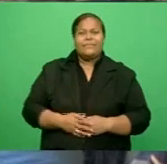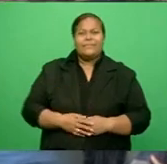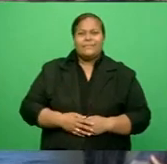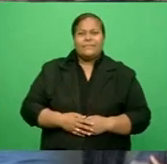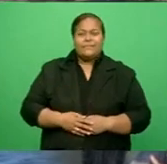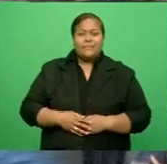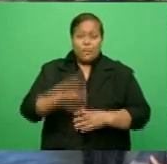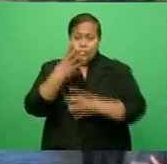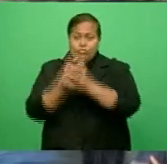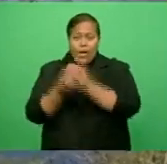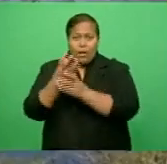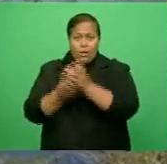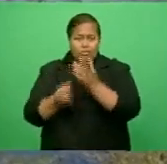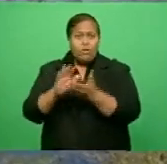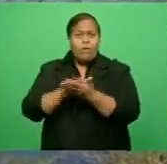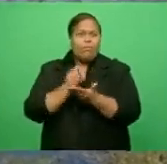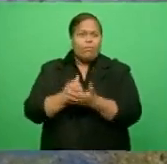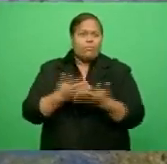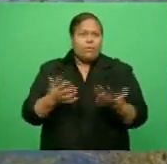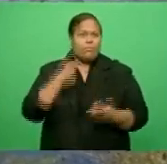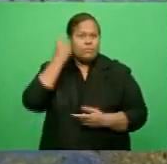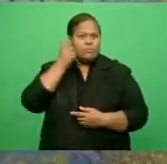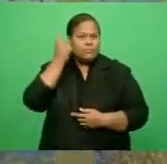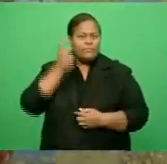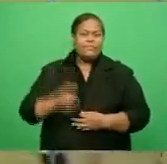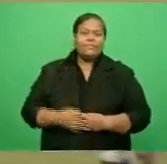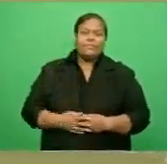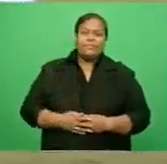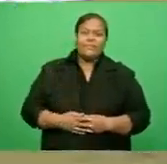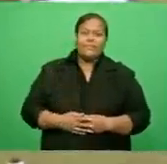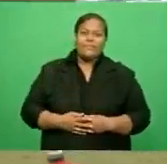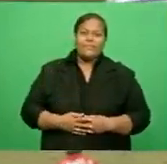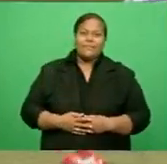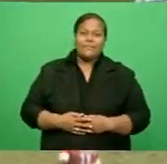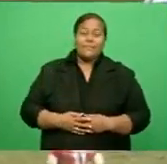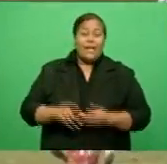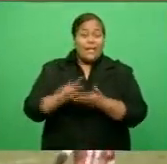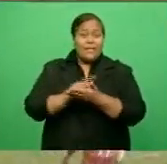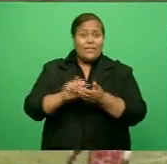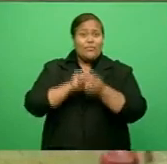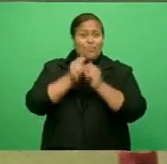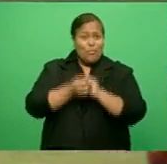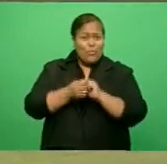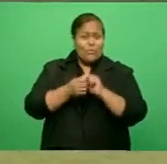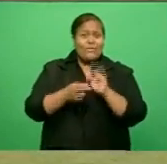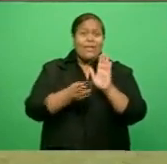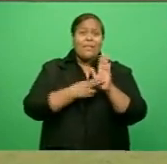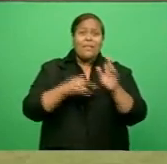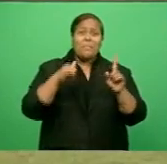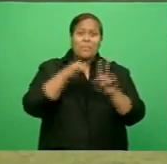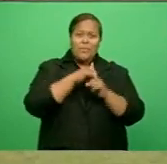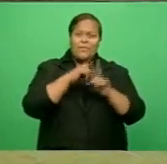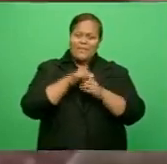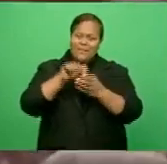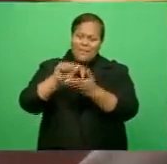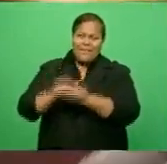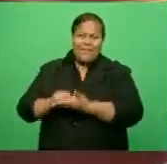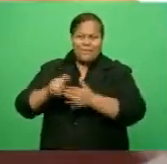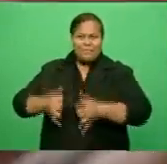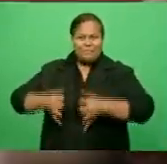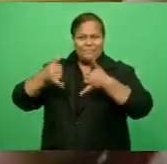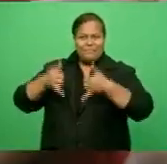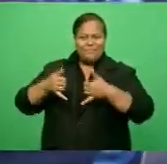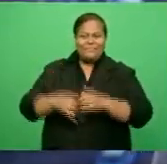drowning cases a major concern. And later in sports, Namosi retains Fairbrother Sullivan